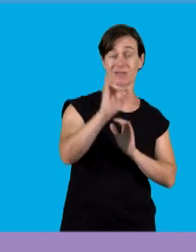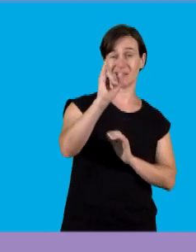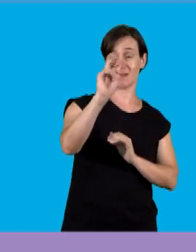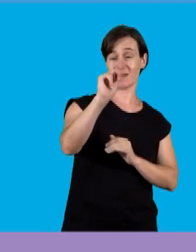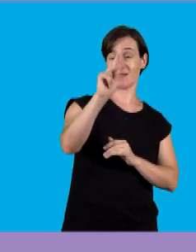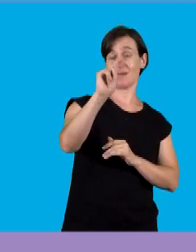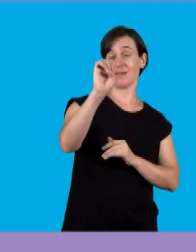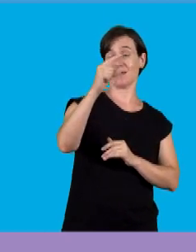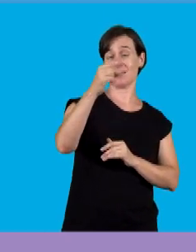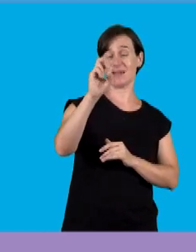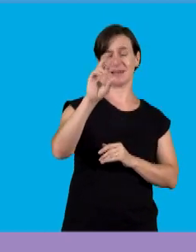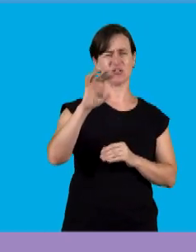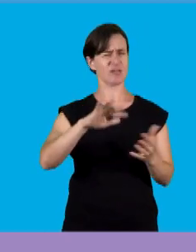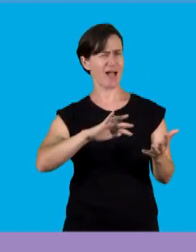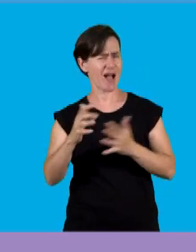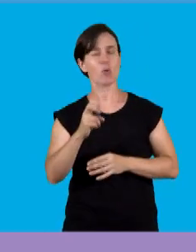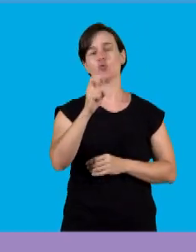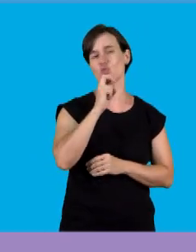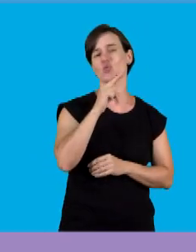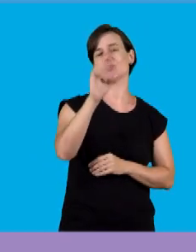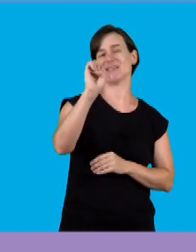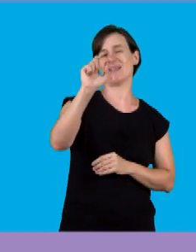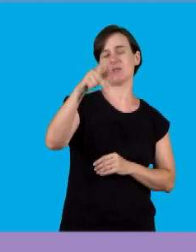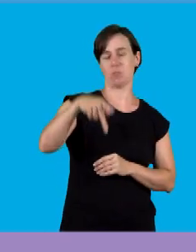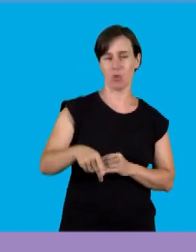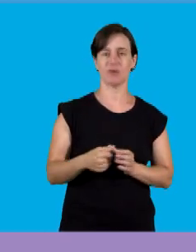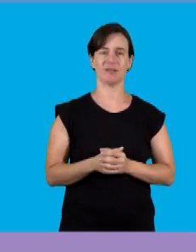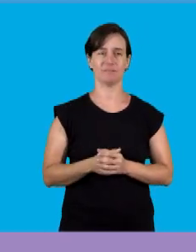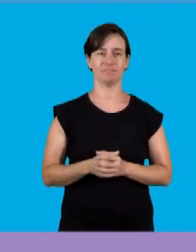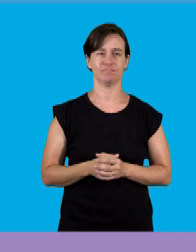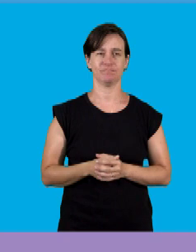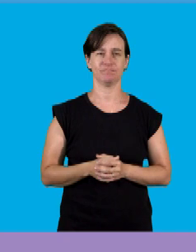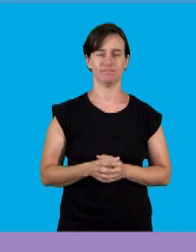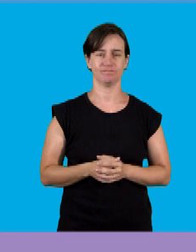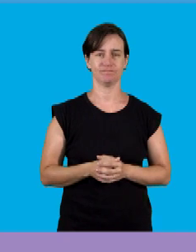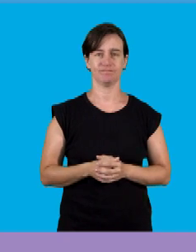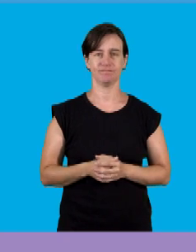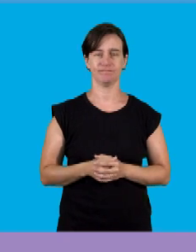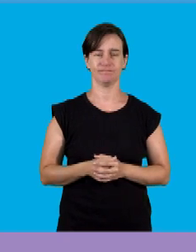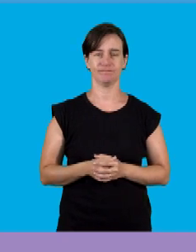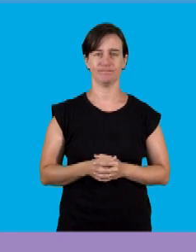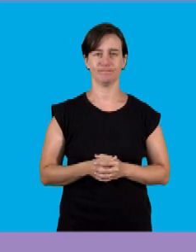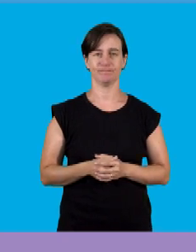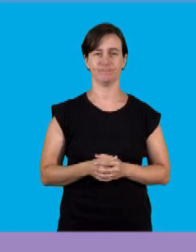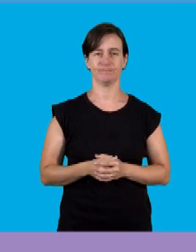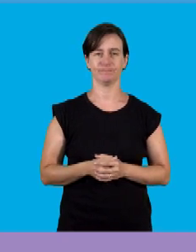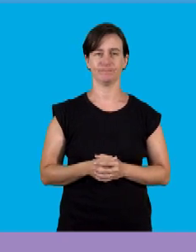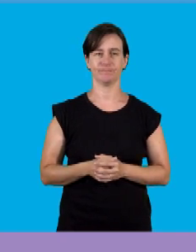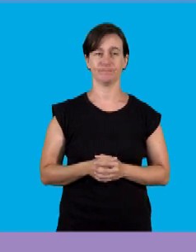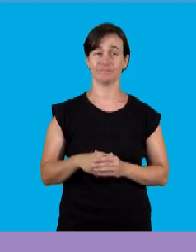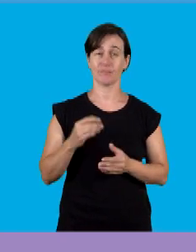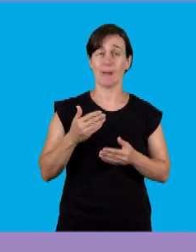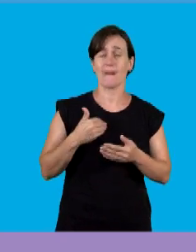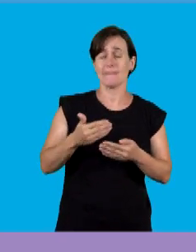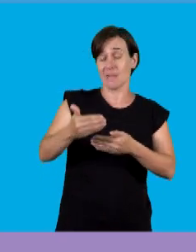in exponential form. So we are going to start with comparing integers in exponential form. Now,